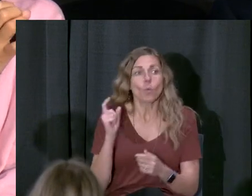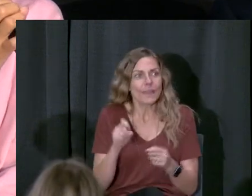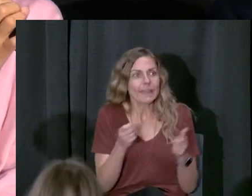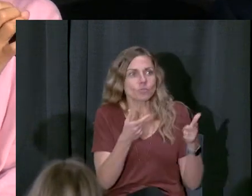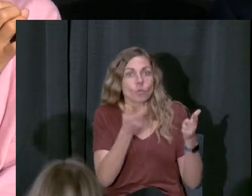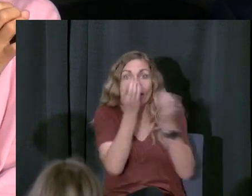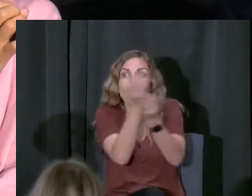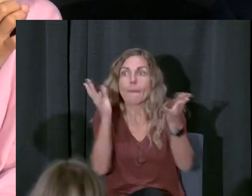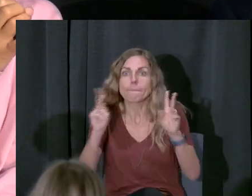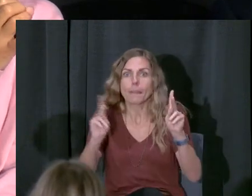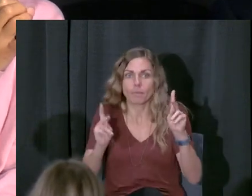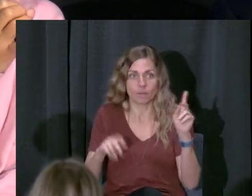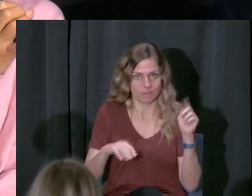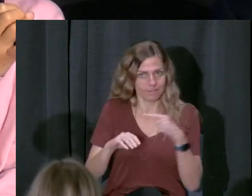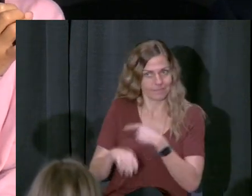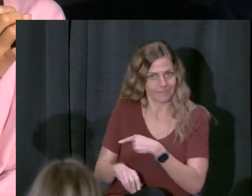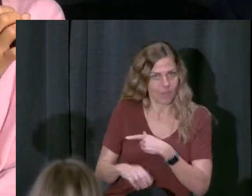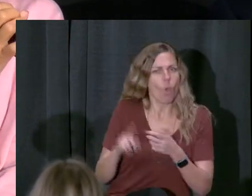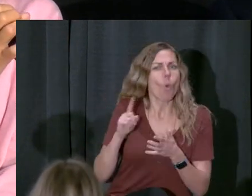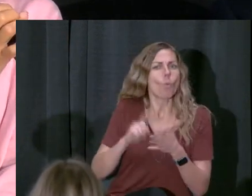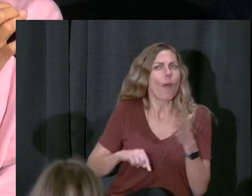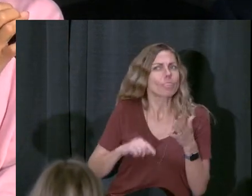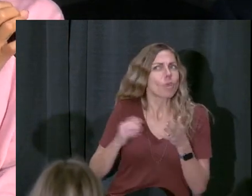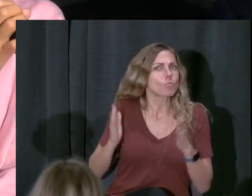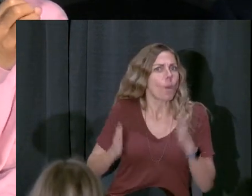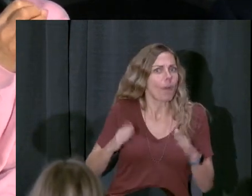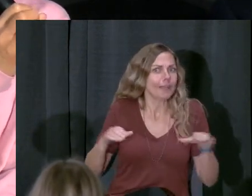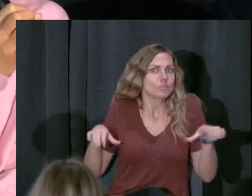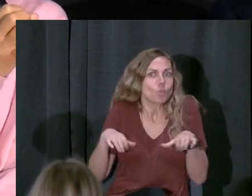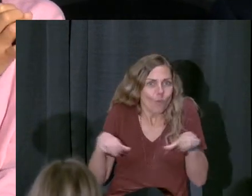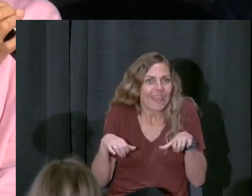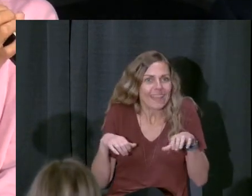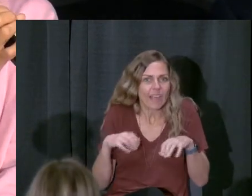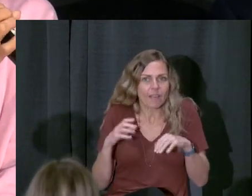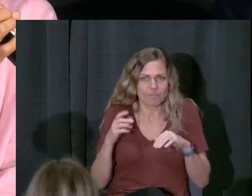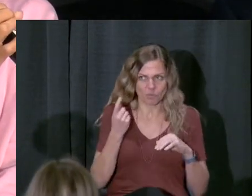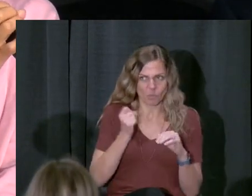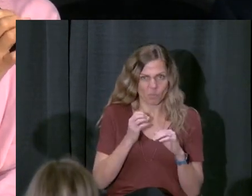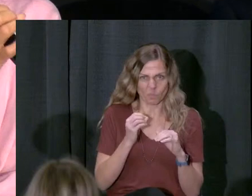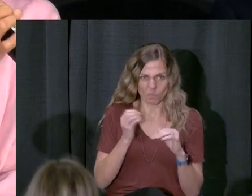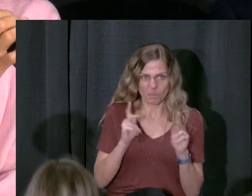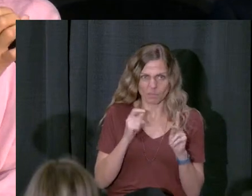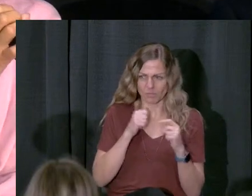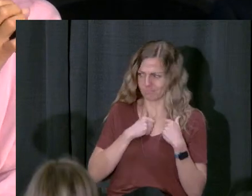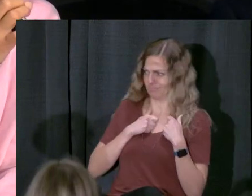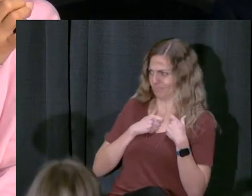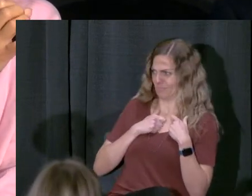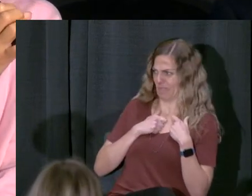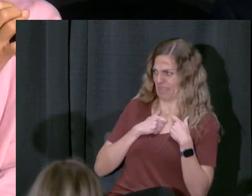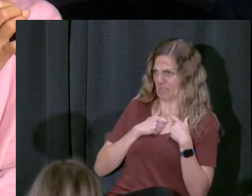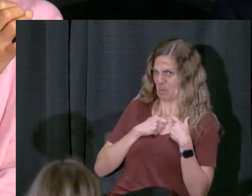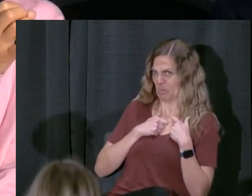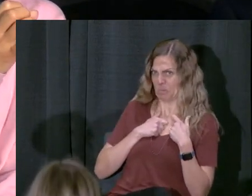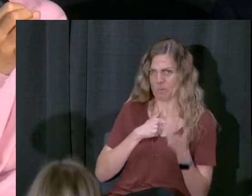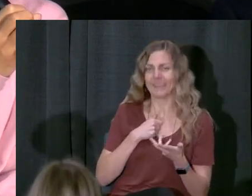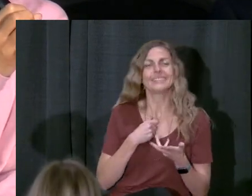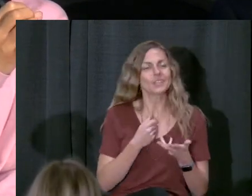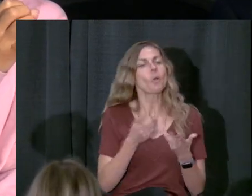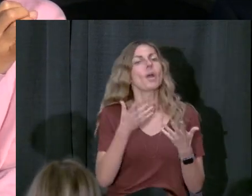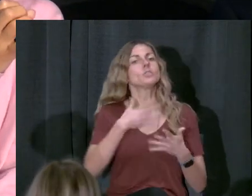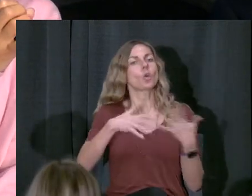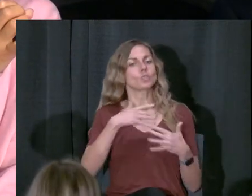people know what the robot is doing. So social acceptance challenge is very, very important.